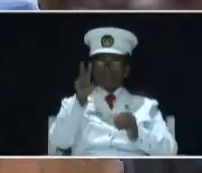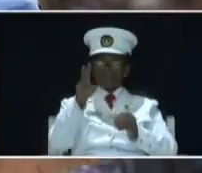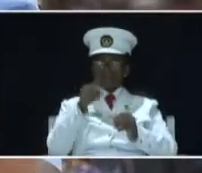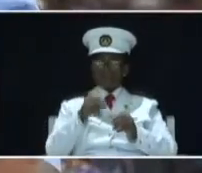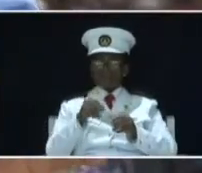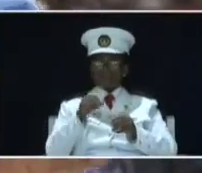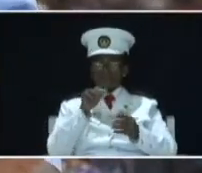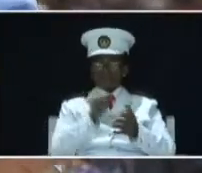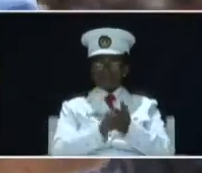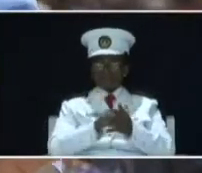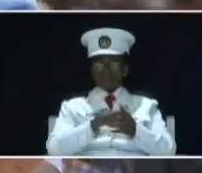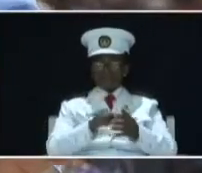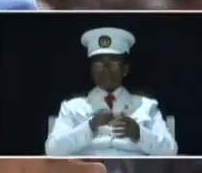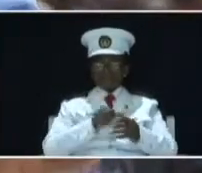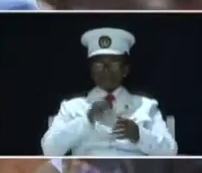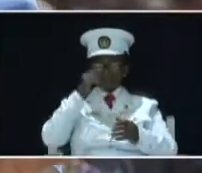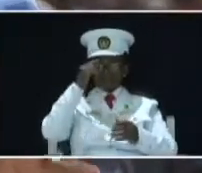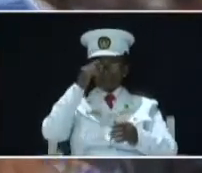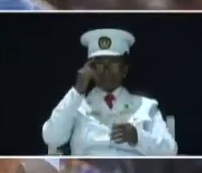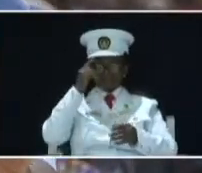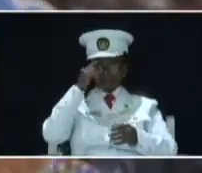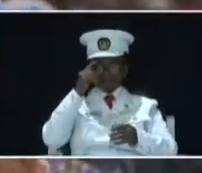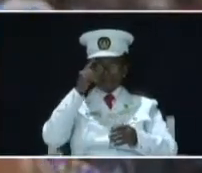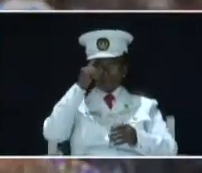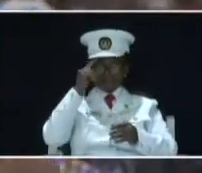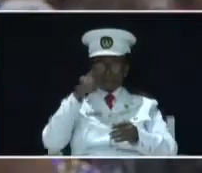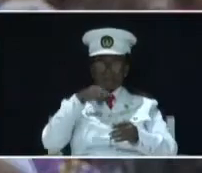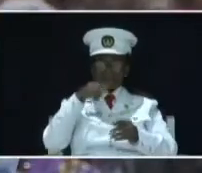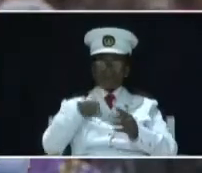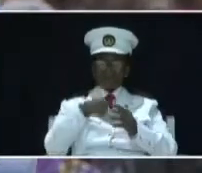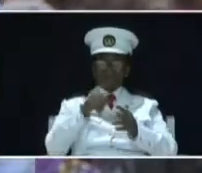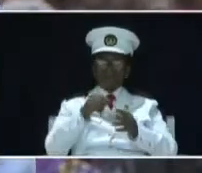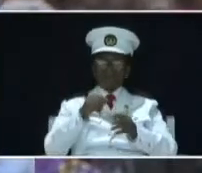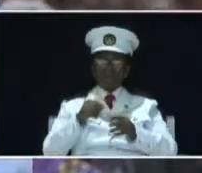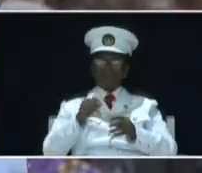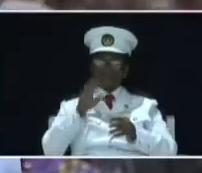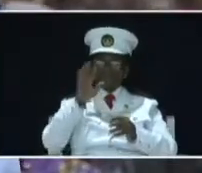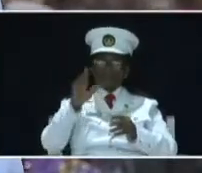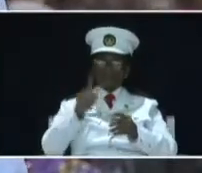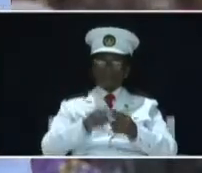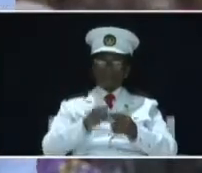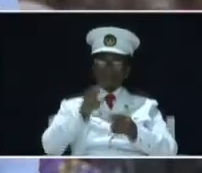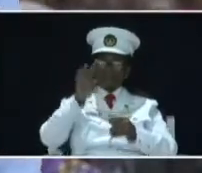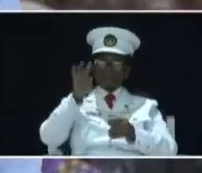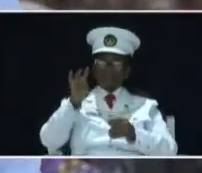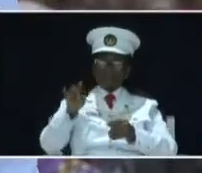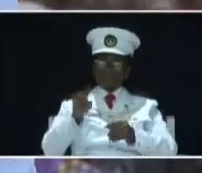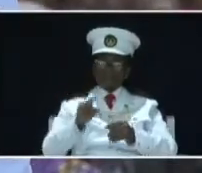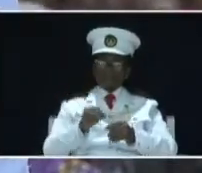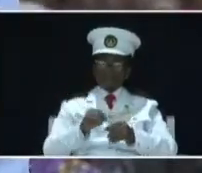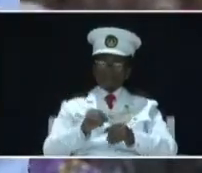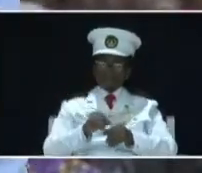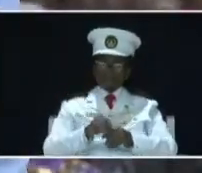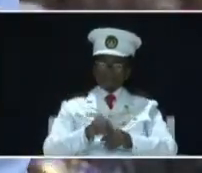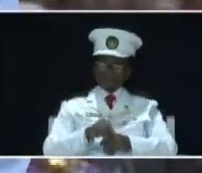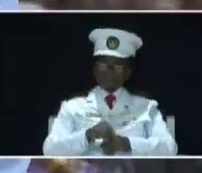I think around verse 5 to 8, Numbers 12.